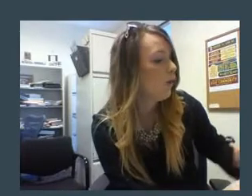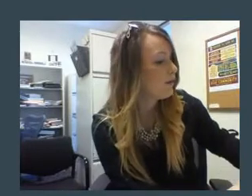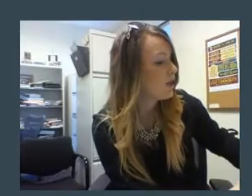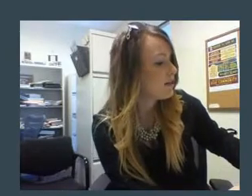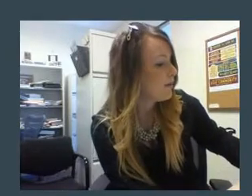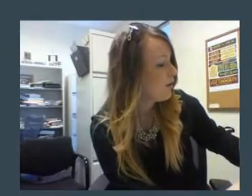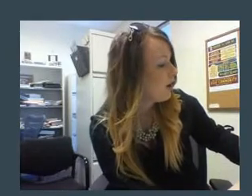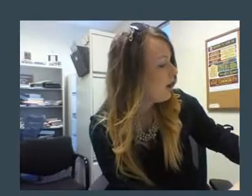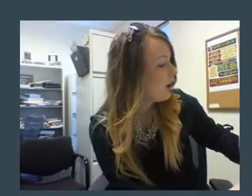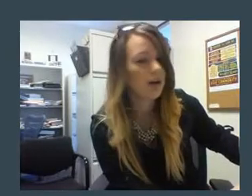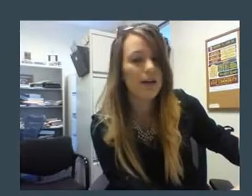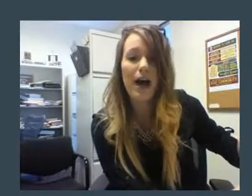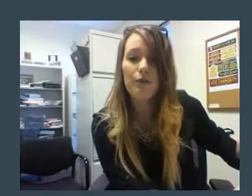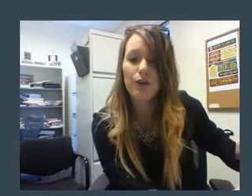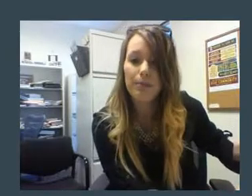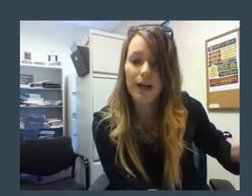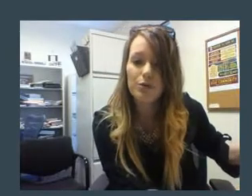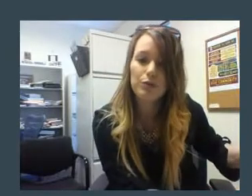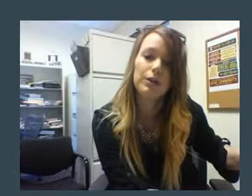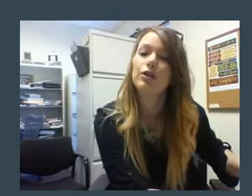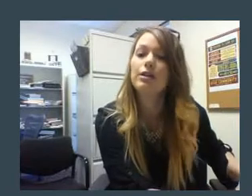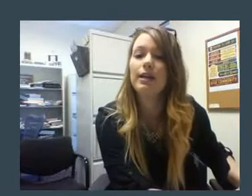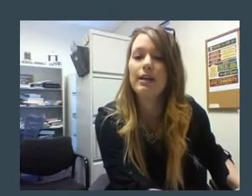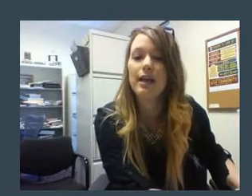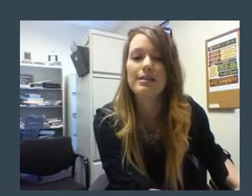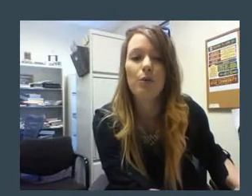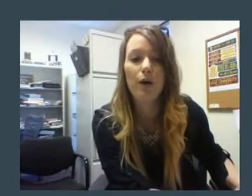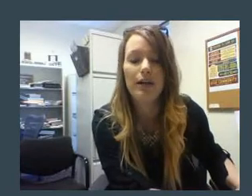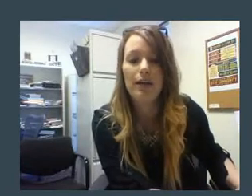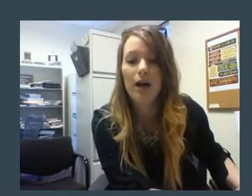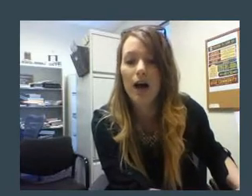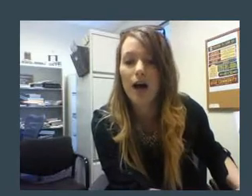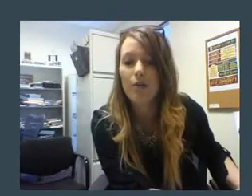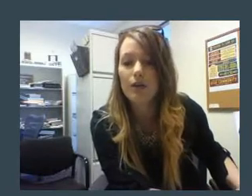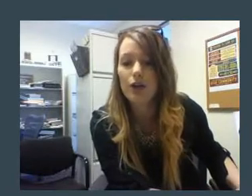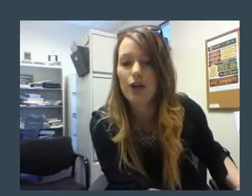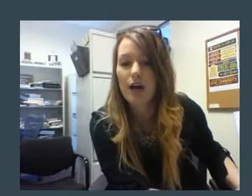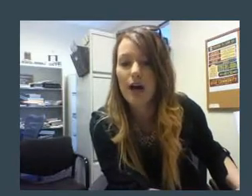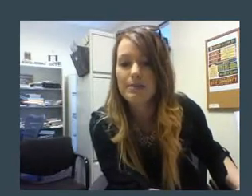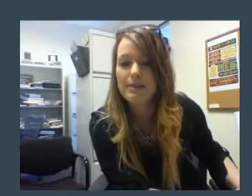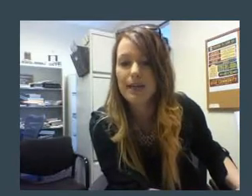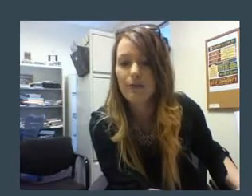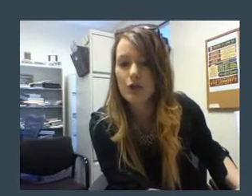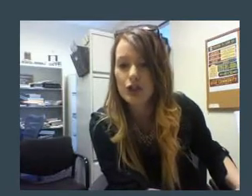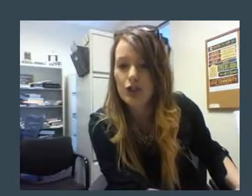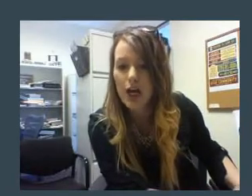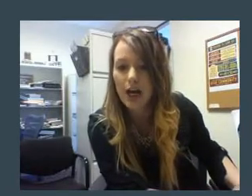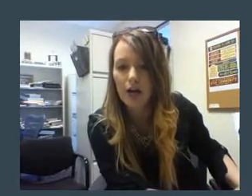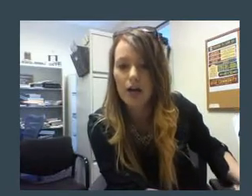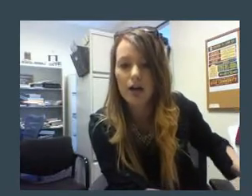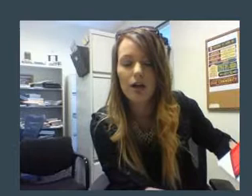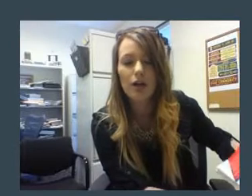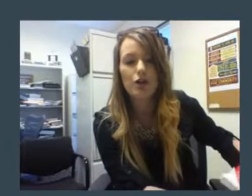Holcomb talks about are noun and verb pairs, which we learned in ASL 1. We learned sit versus